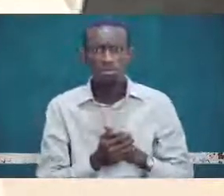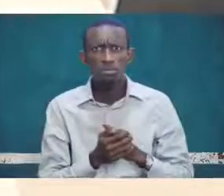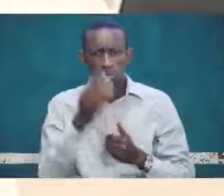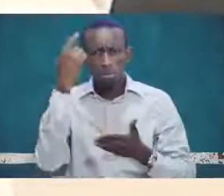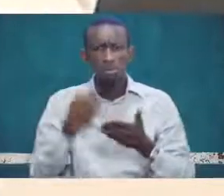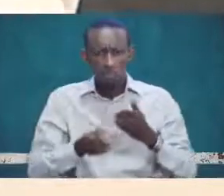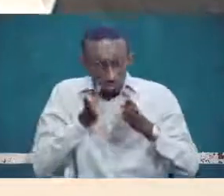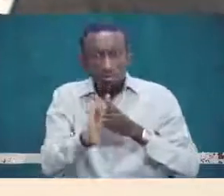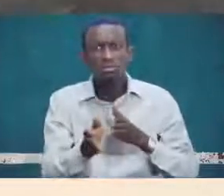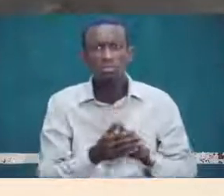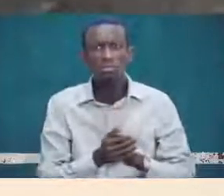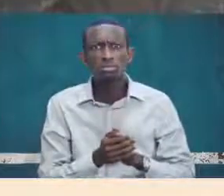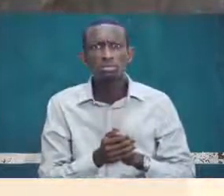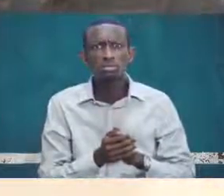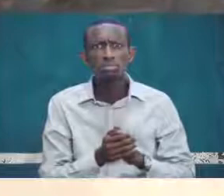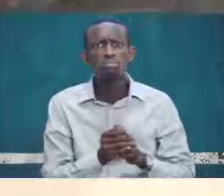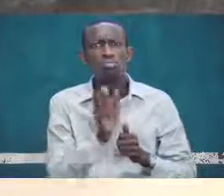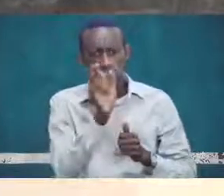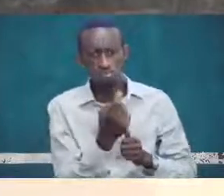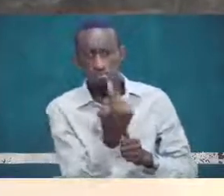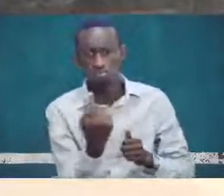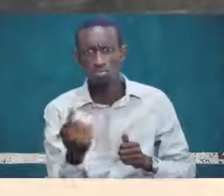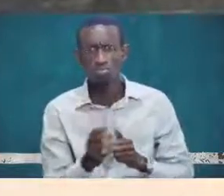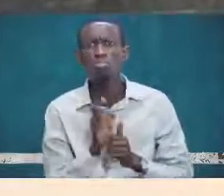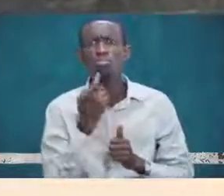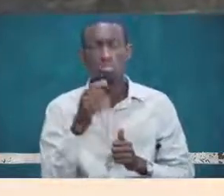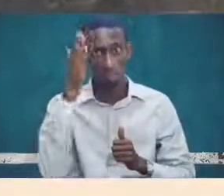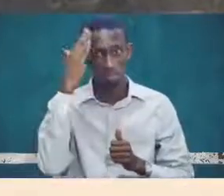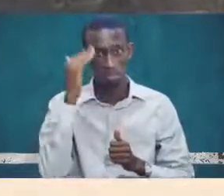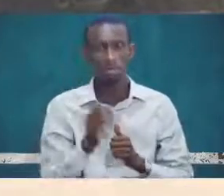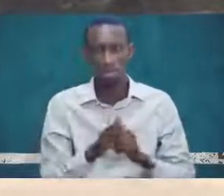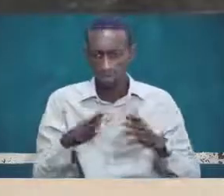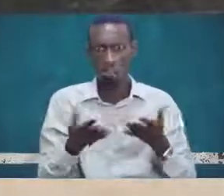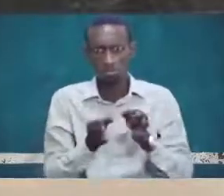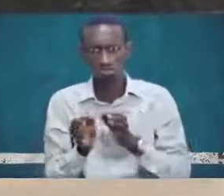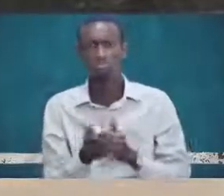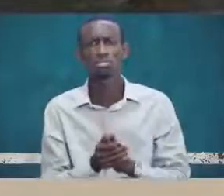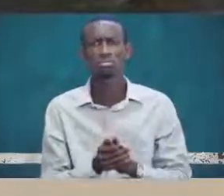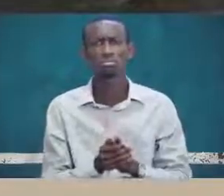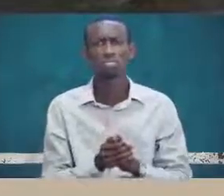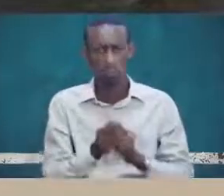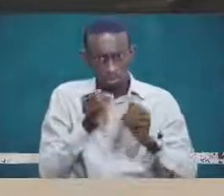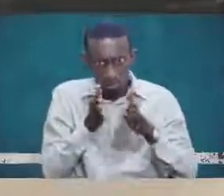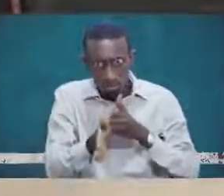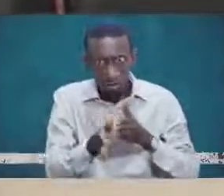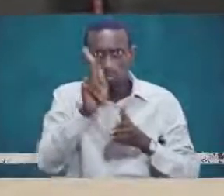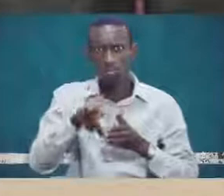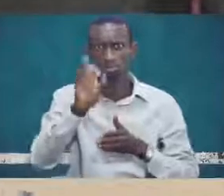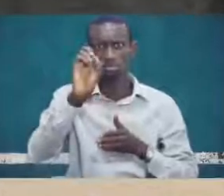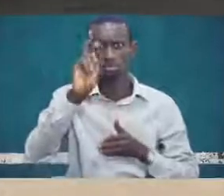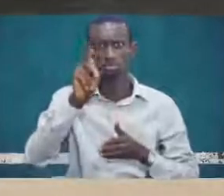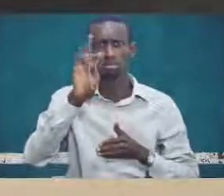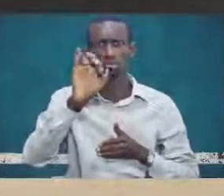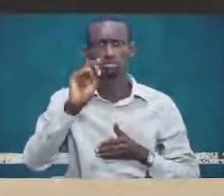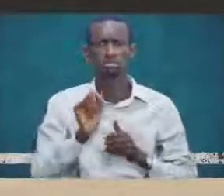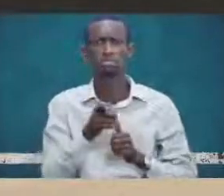proportion? Every one of you has to know how she or he can define direct proportion. We need to